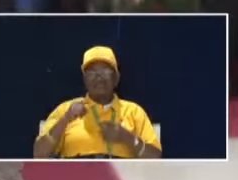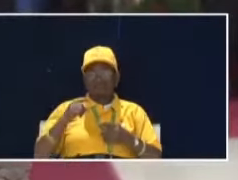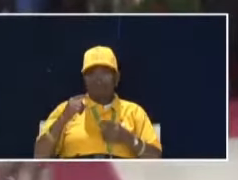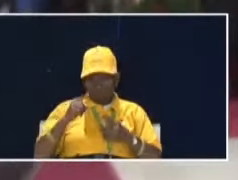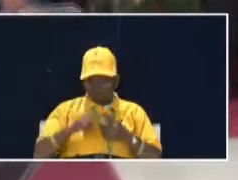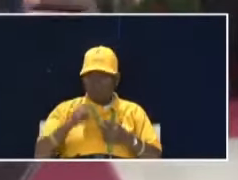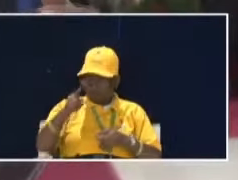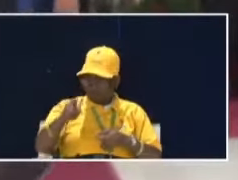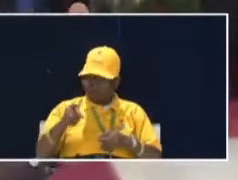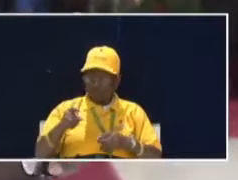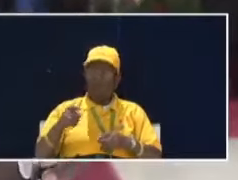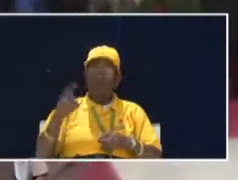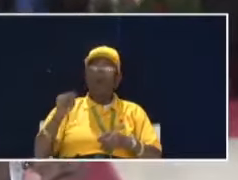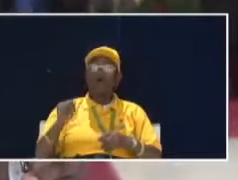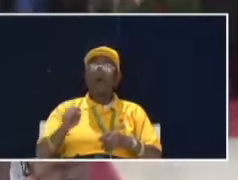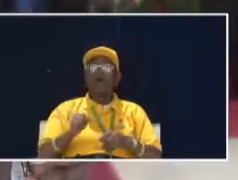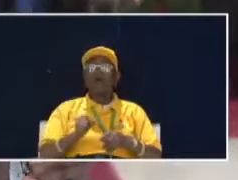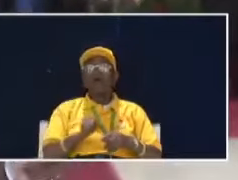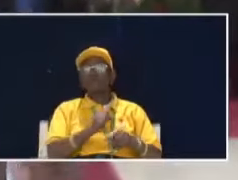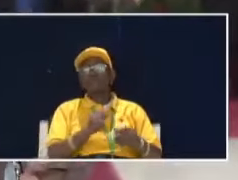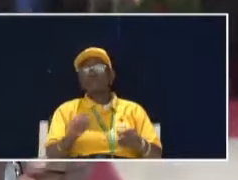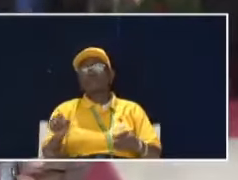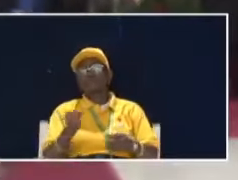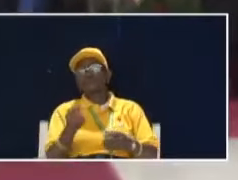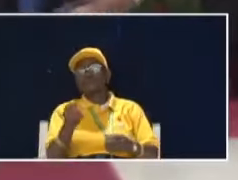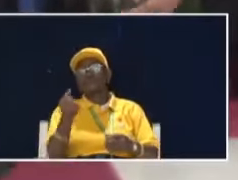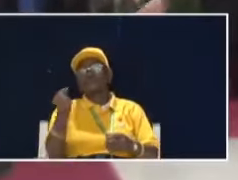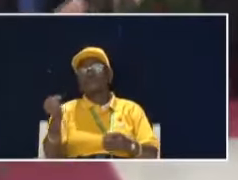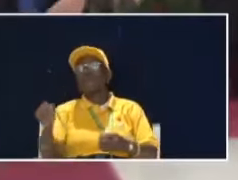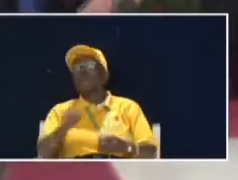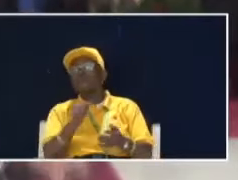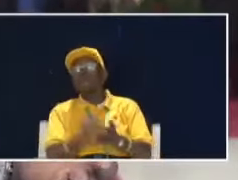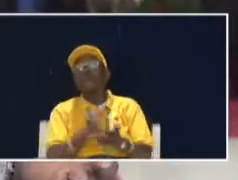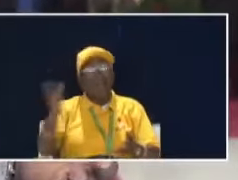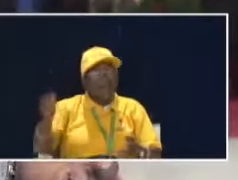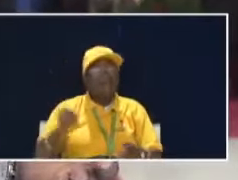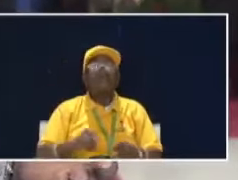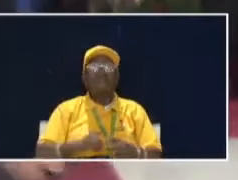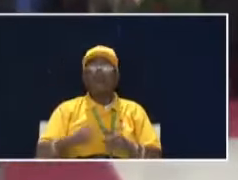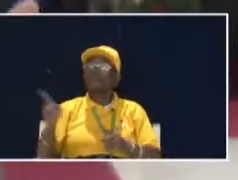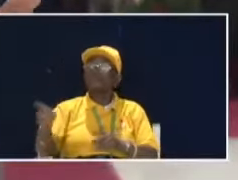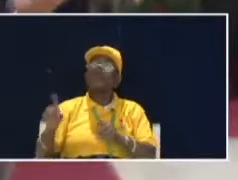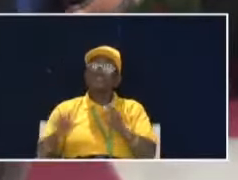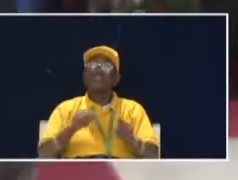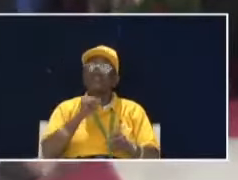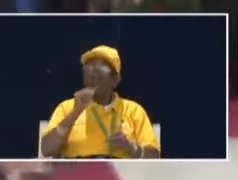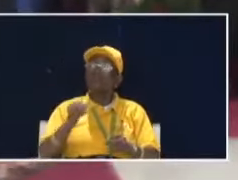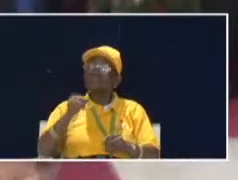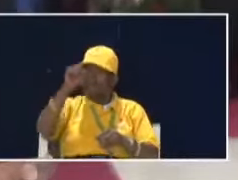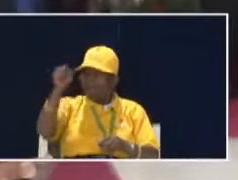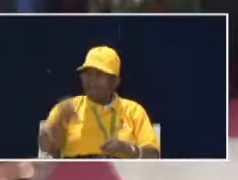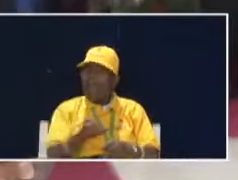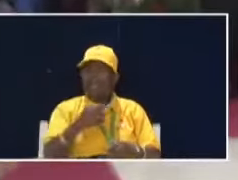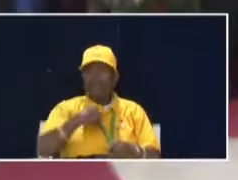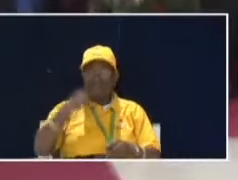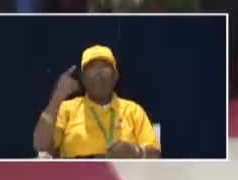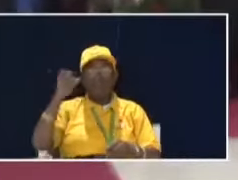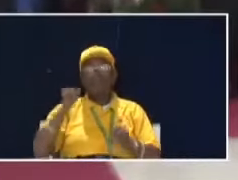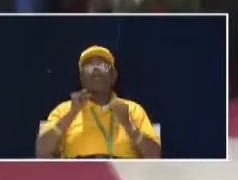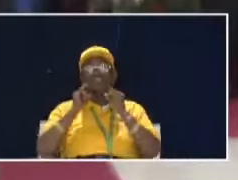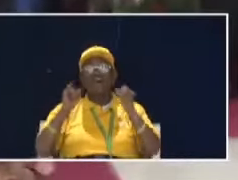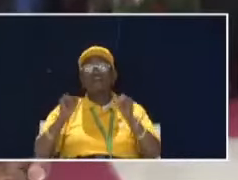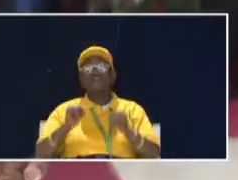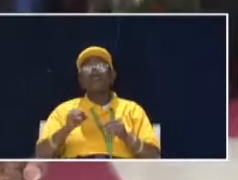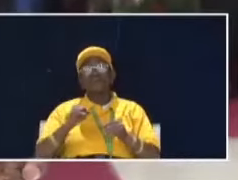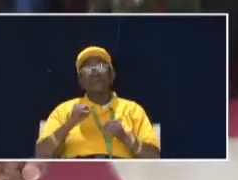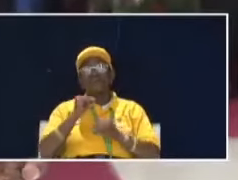And you didn't even invite me for interview, even if you are not going to give me. At least you could have invited me. He said, you